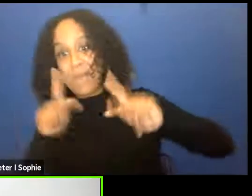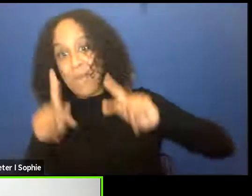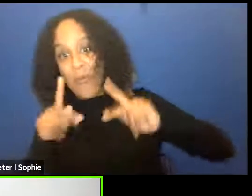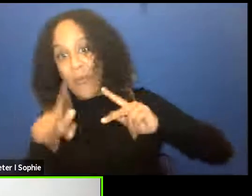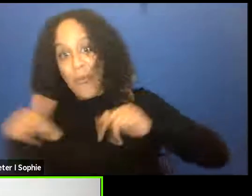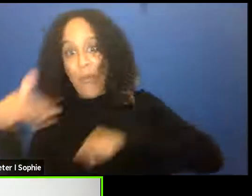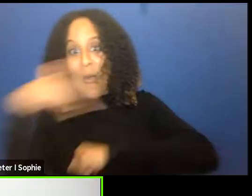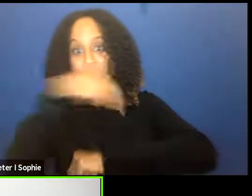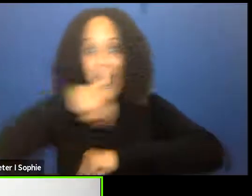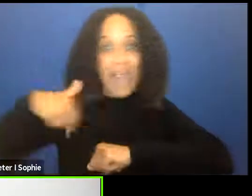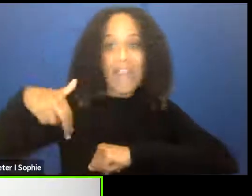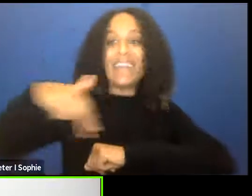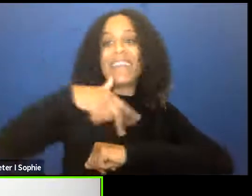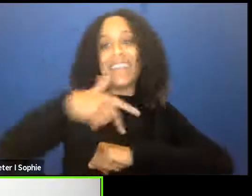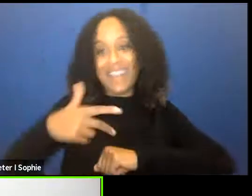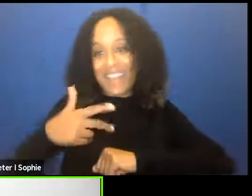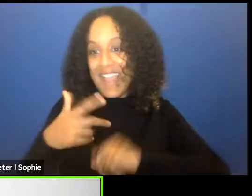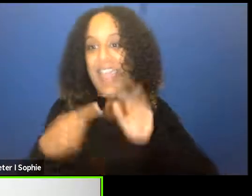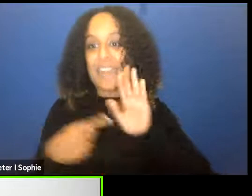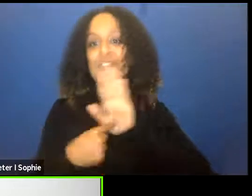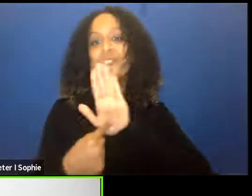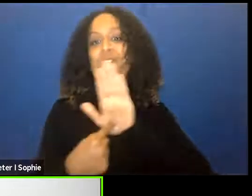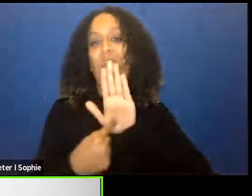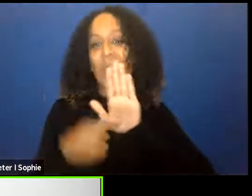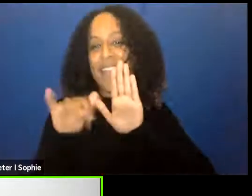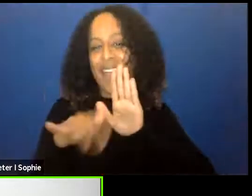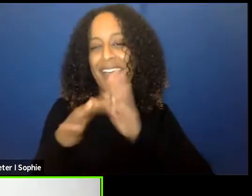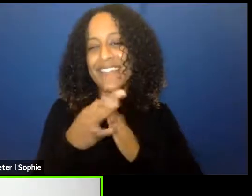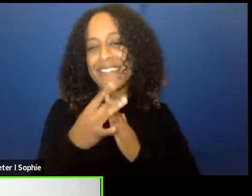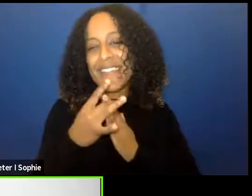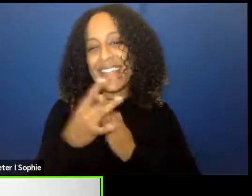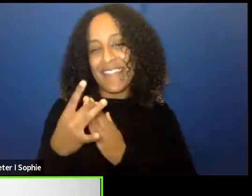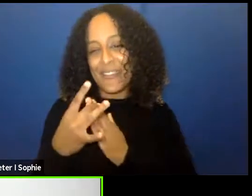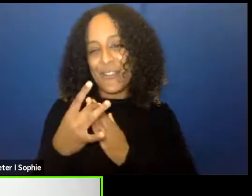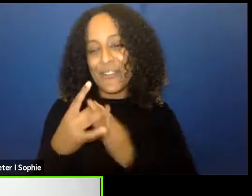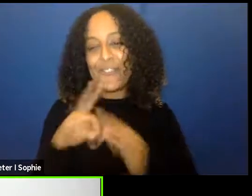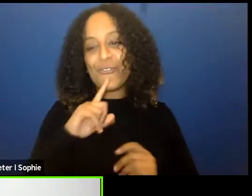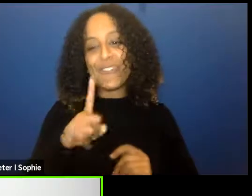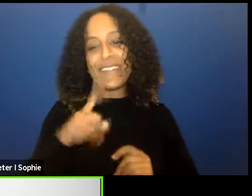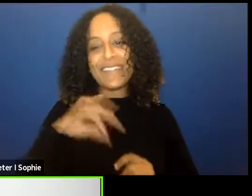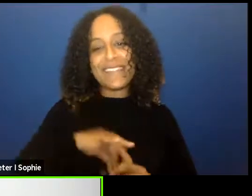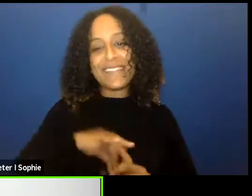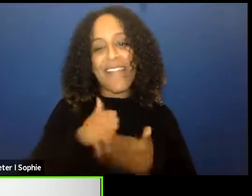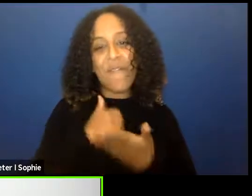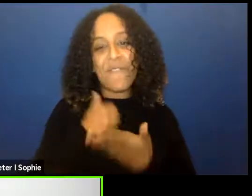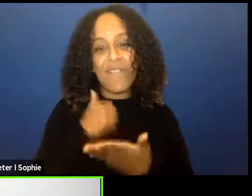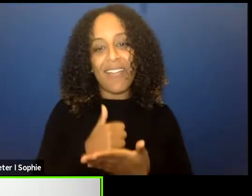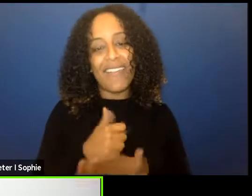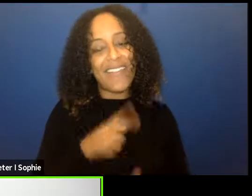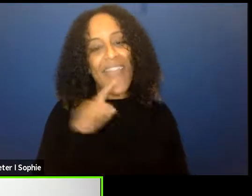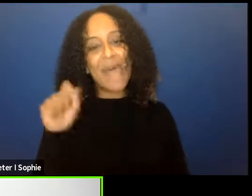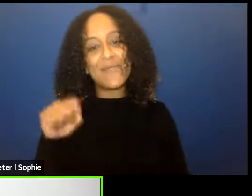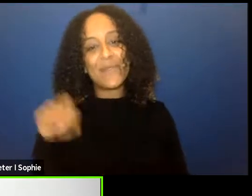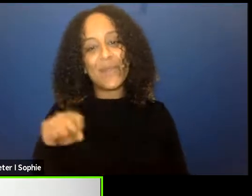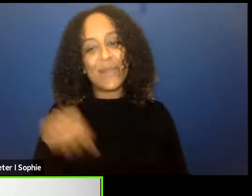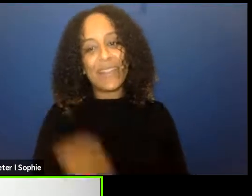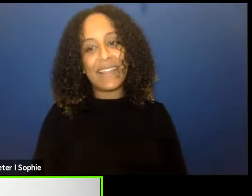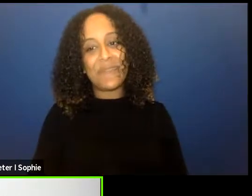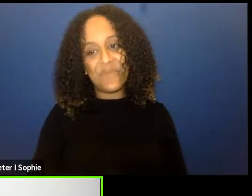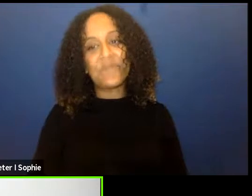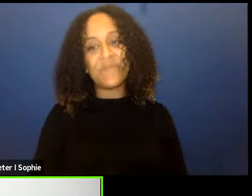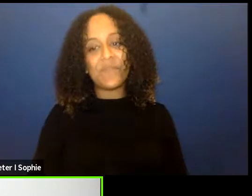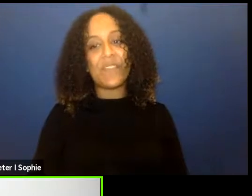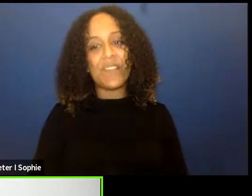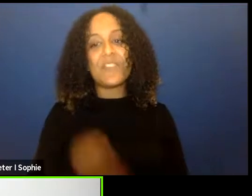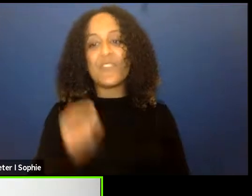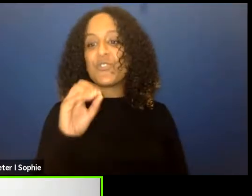past you. And I think modeling that as a leader can be really, really helpful. Absolutely. Yeah.